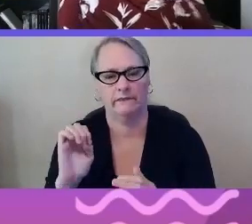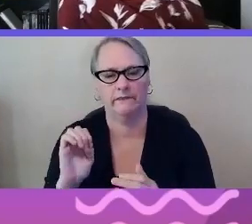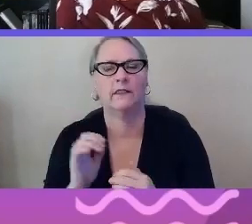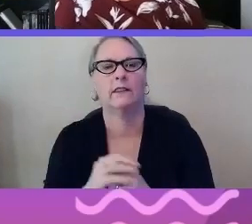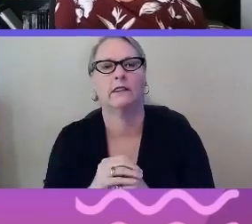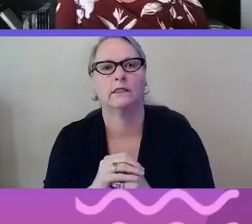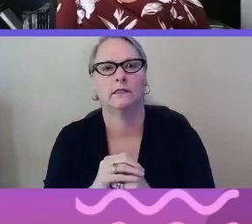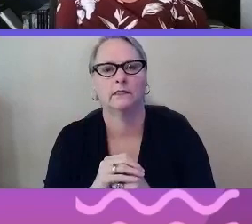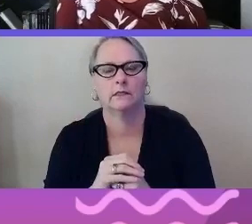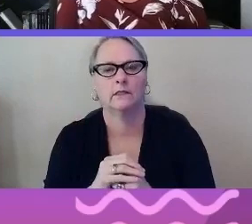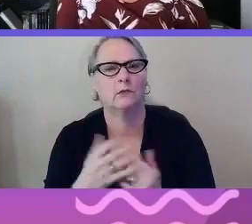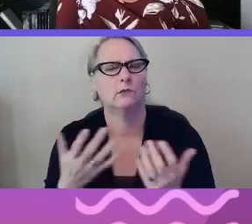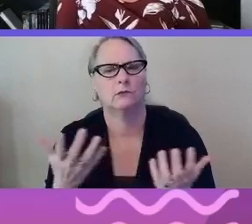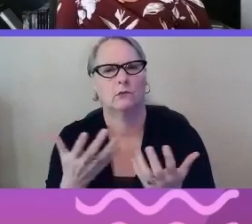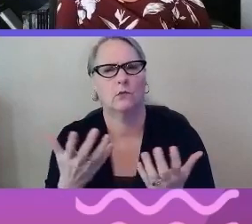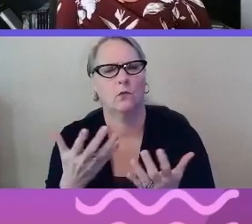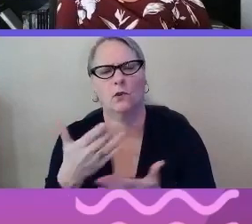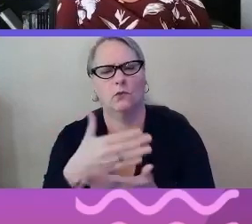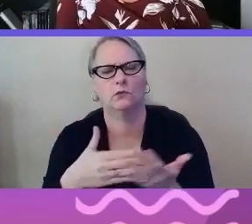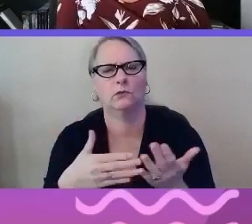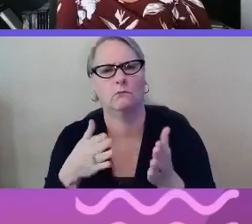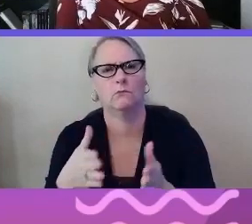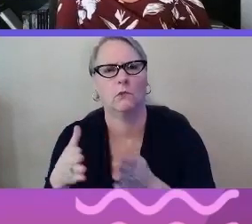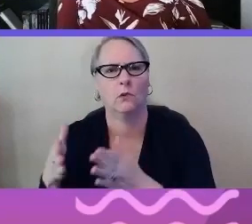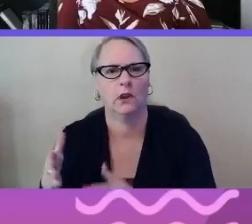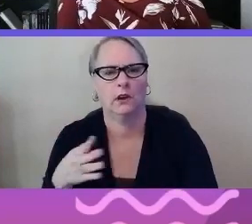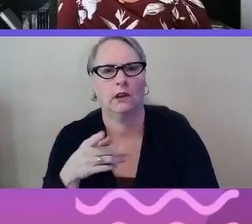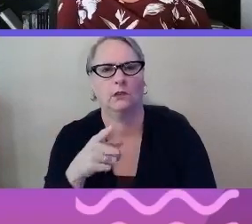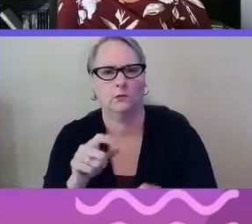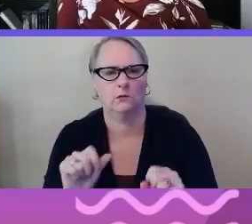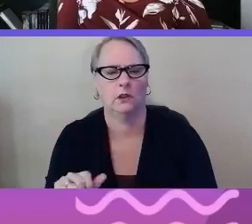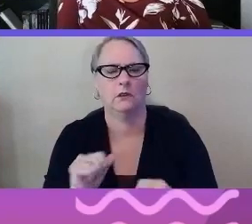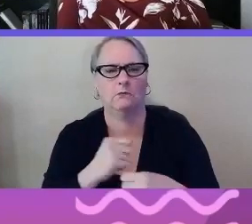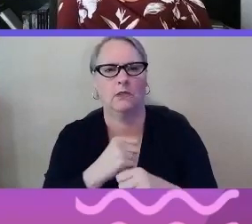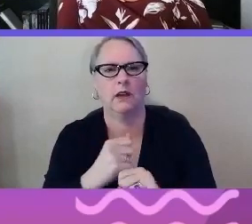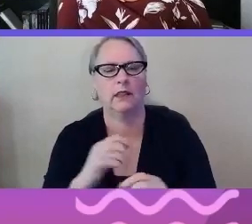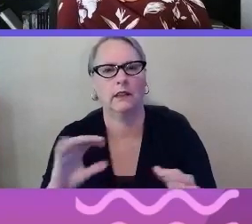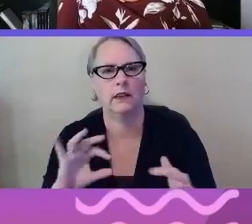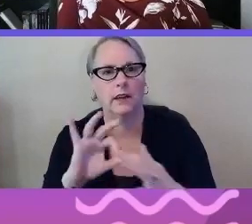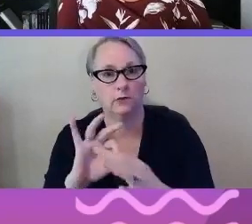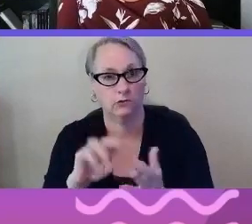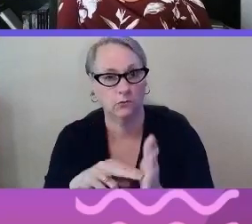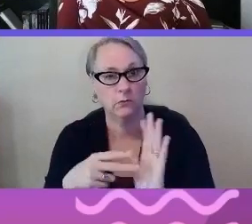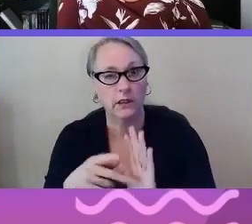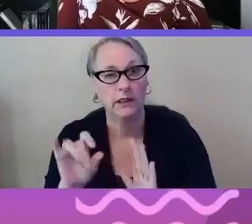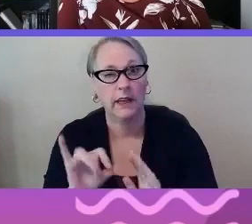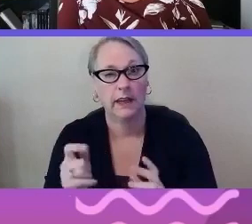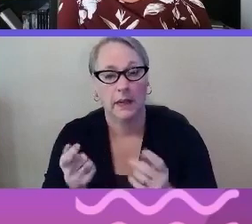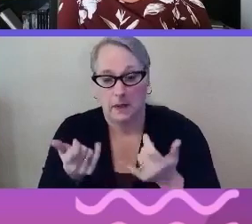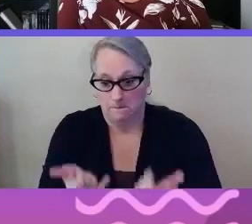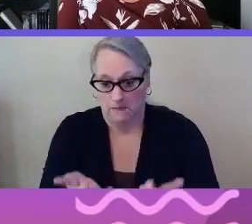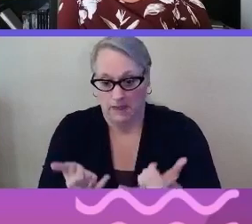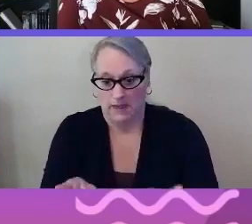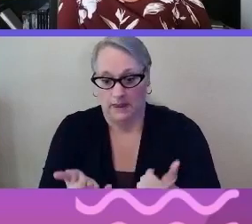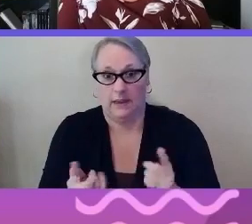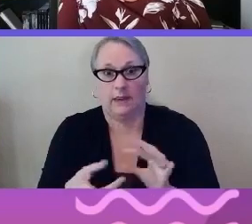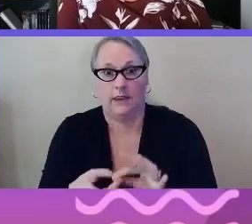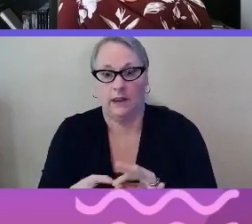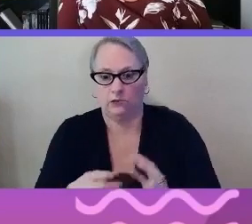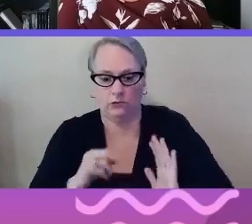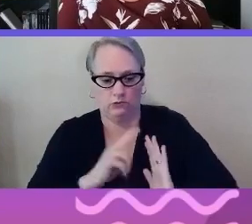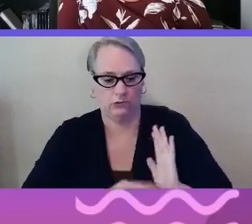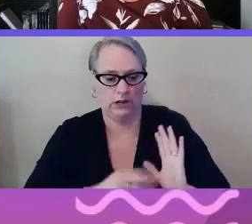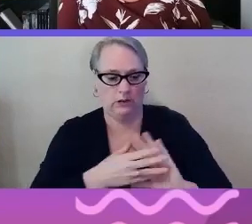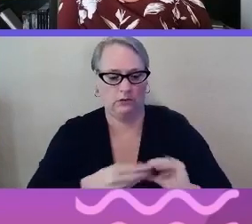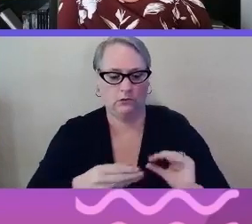stories. What are some of the ways that you can make those connections? Should they be immediate connections of we read a story and we're going to talk about